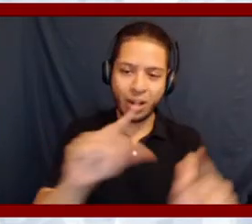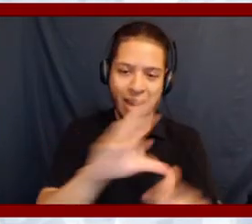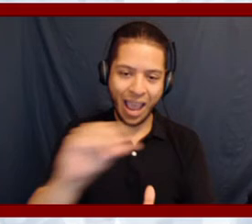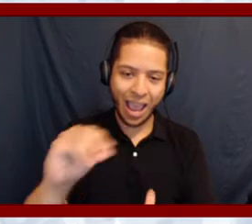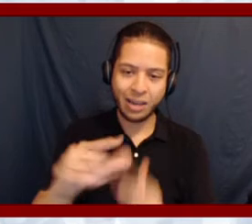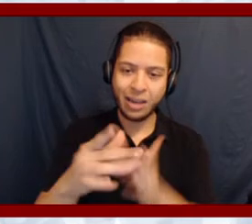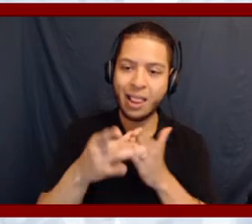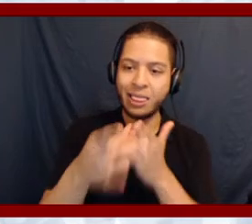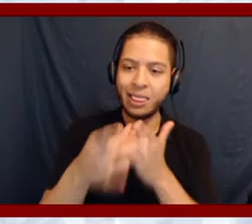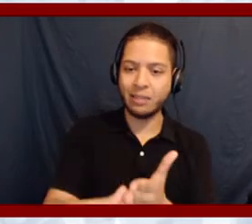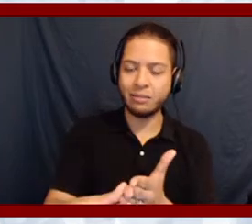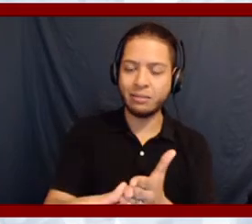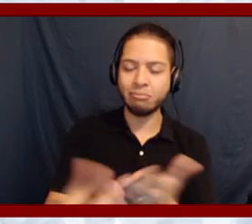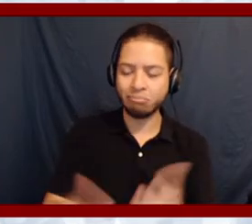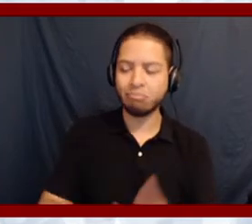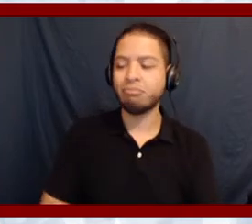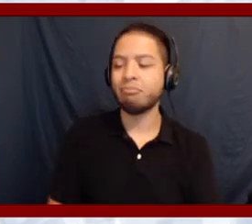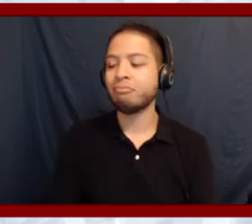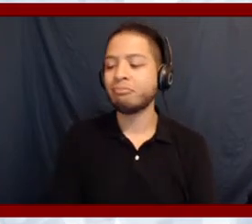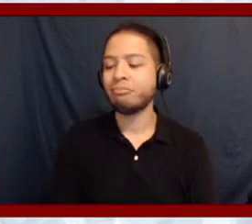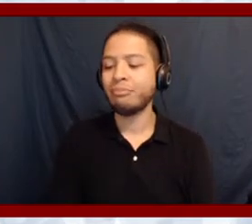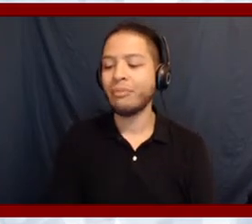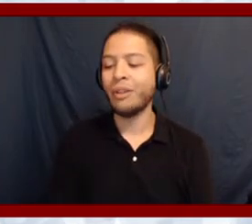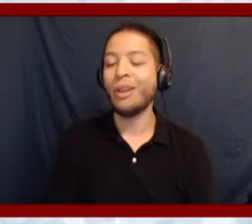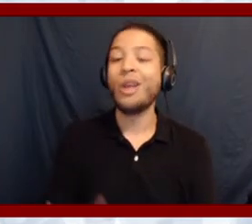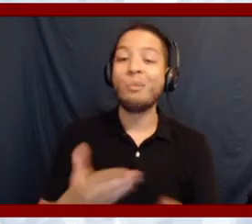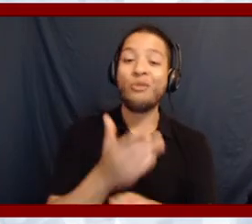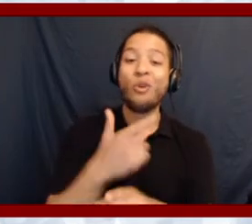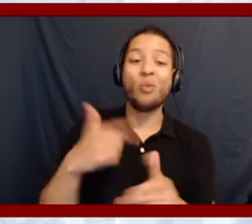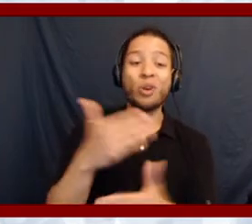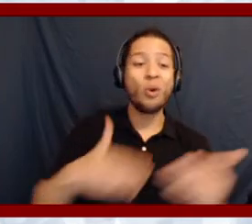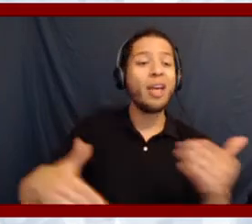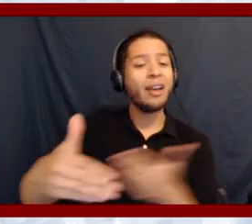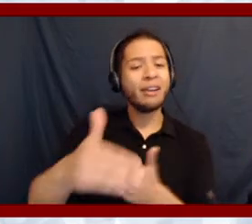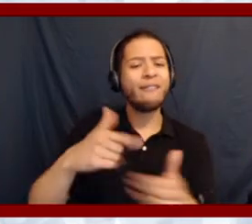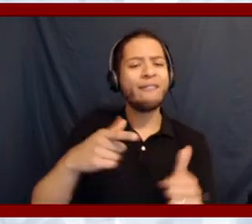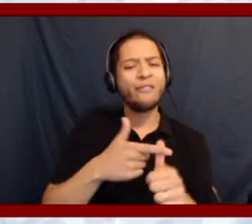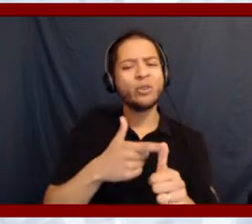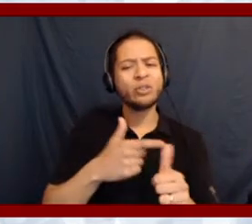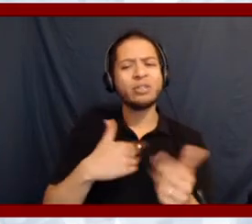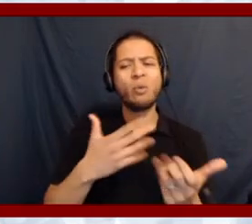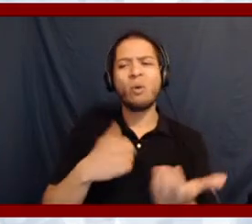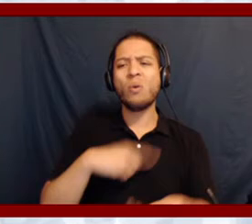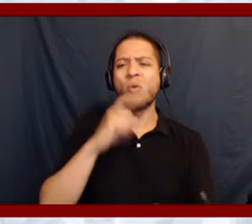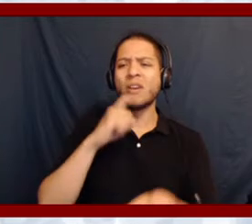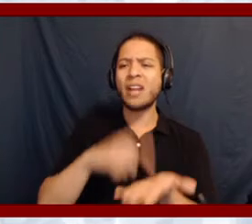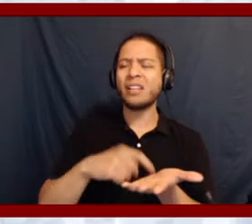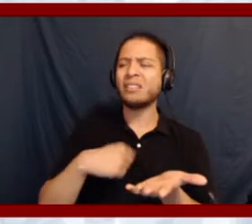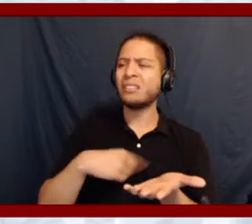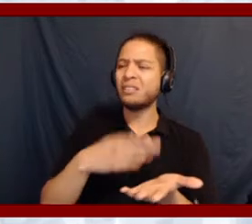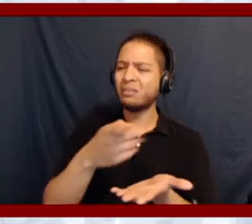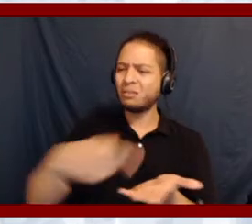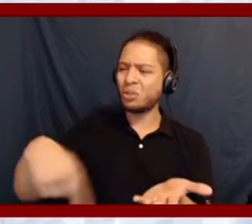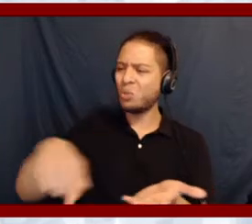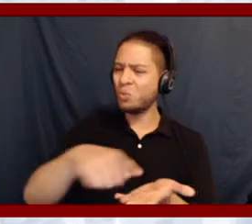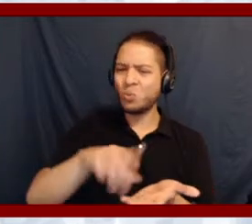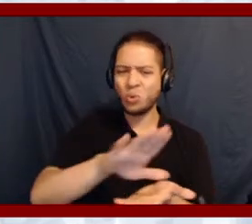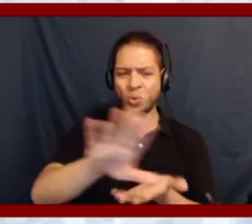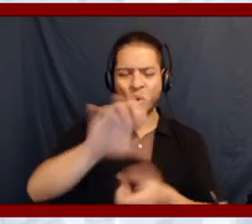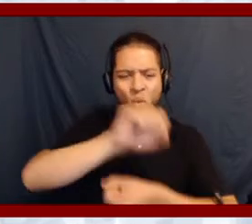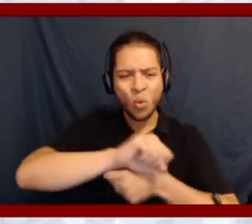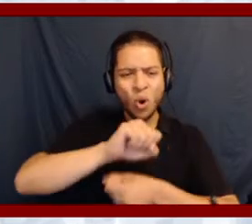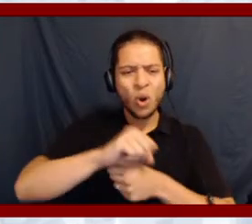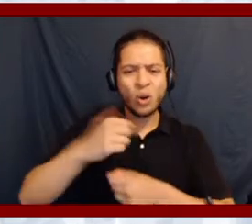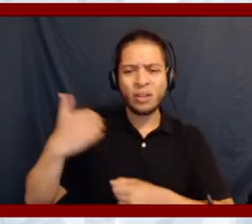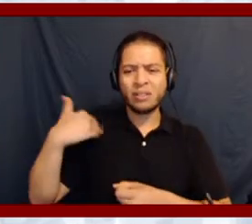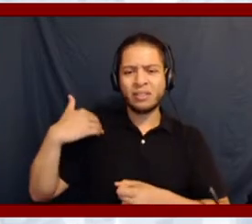everyone. Before we go any further, I want to say thank you to all of you that are listening for what you've been able to do this last year and a half, bending over backwards,